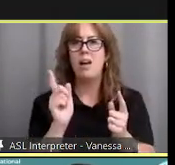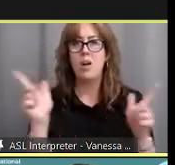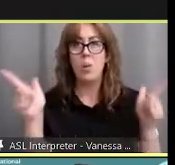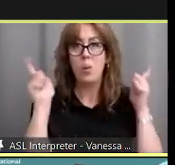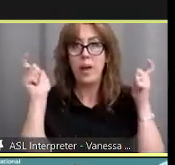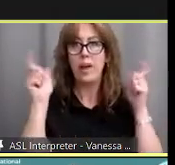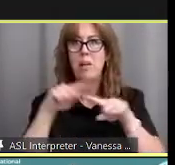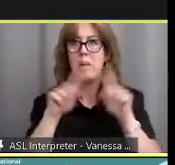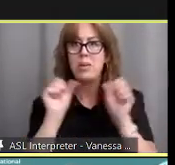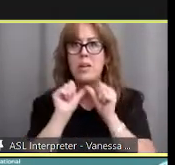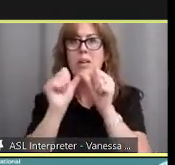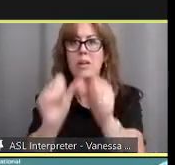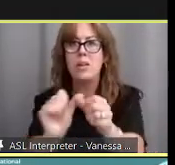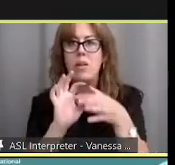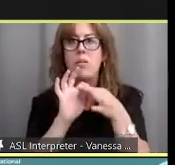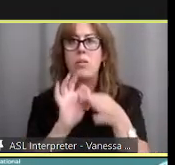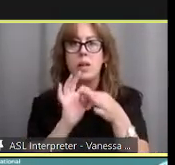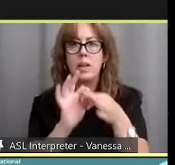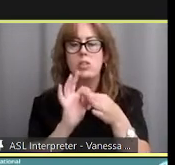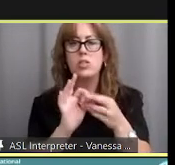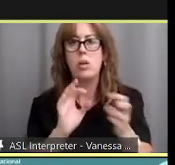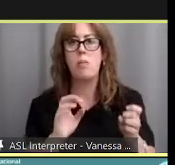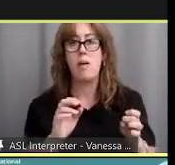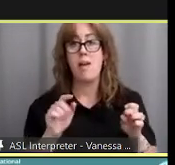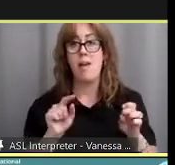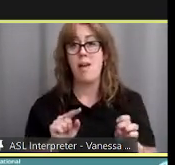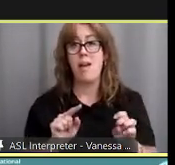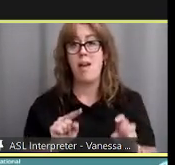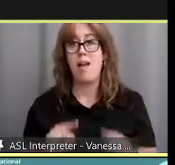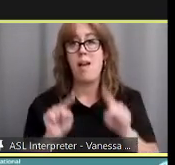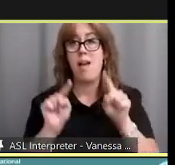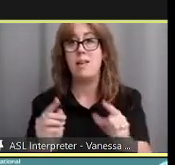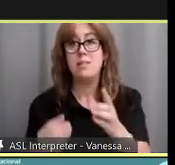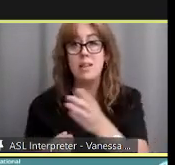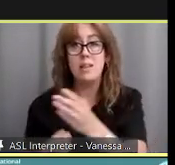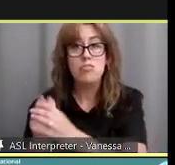And as I grow,